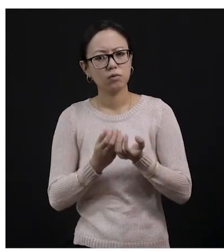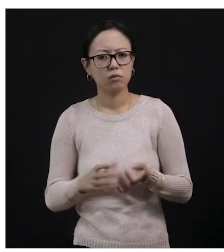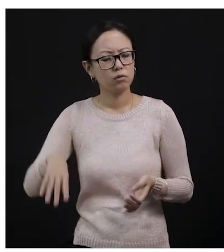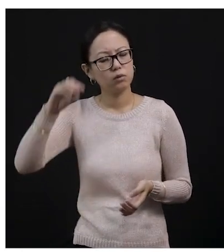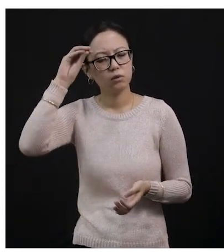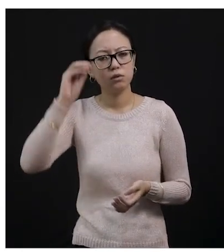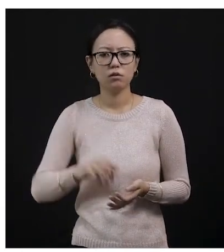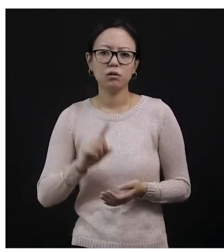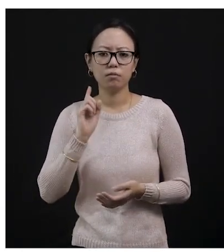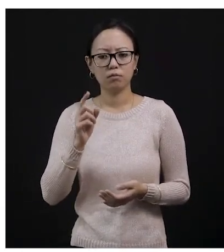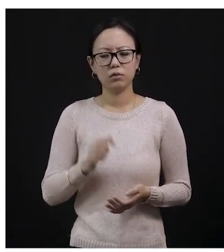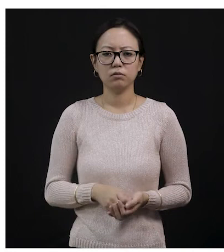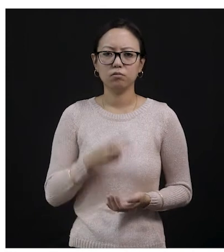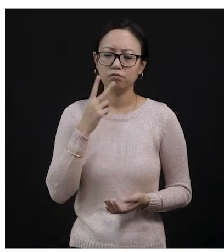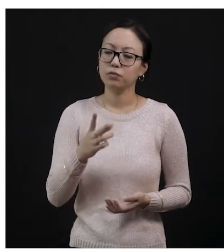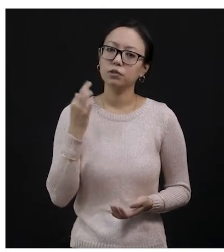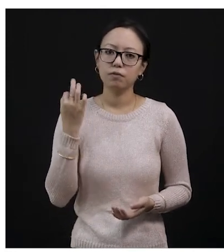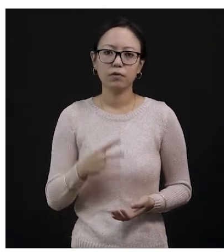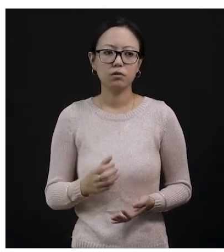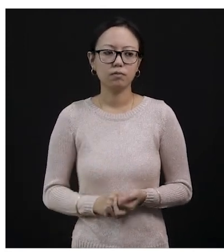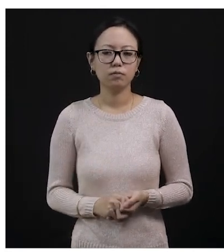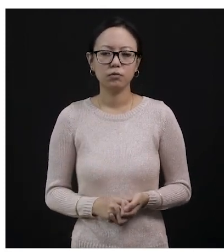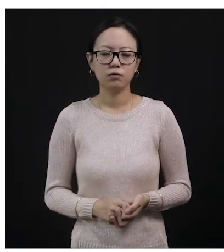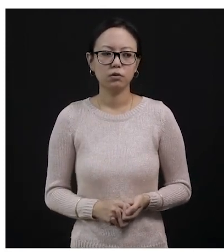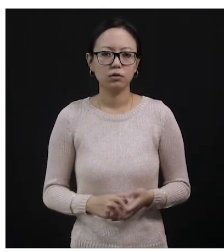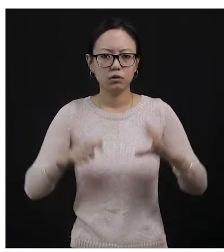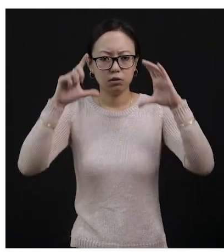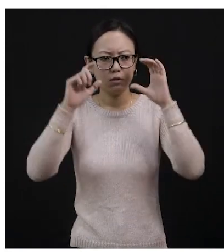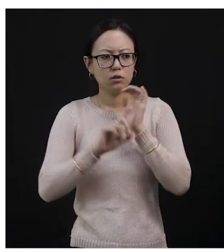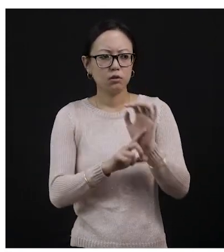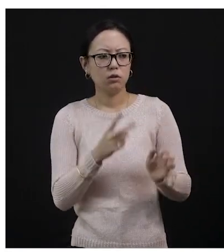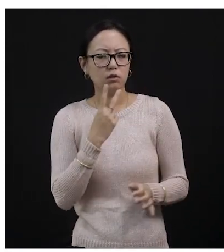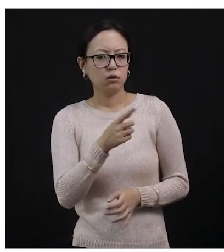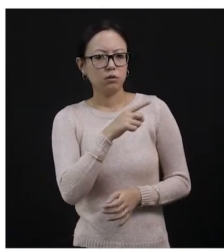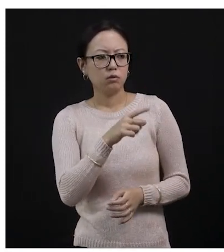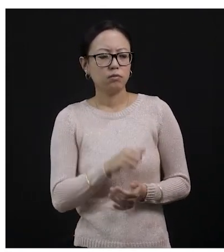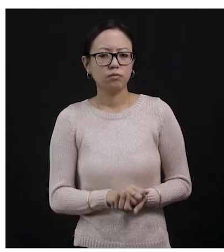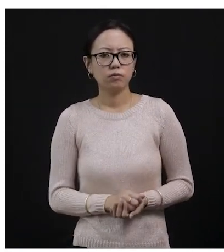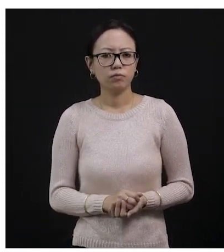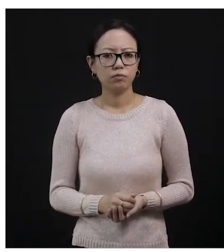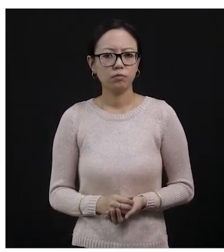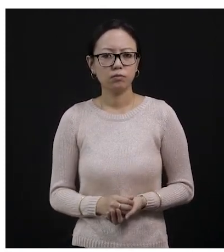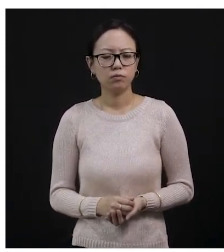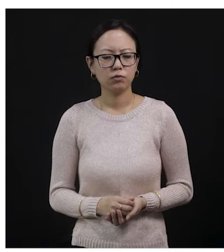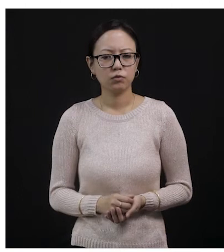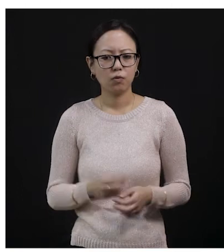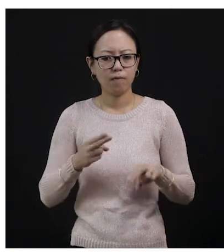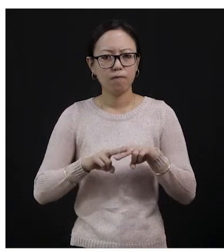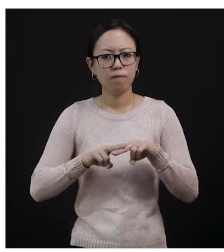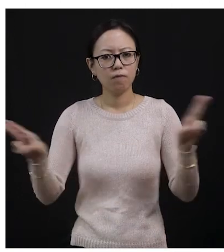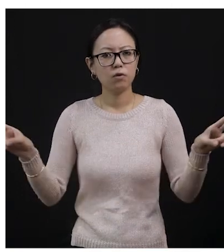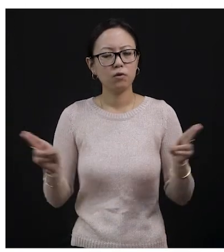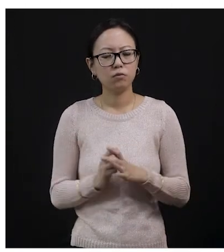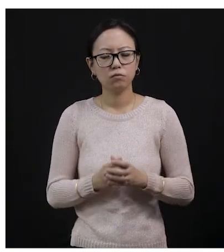okay? See, this is a whole flower, okay? This is a whole flower,